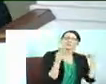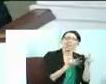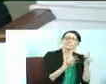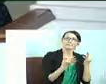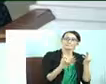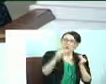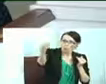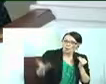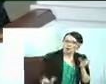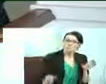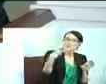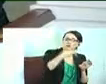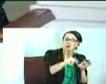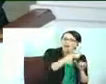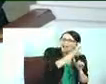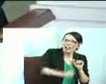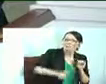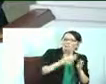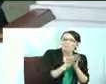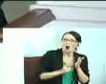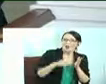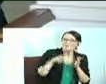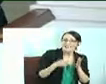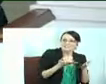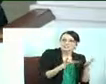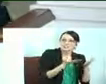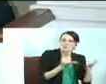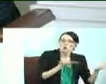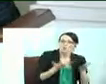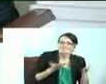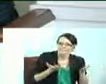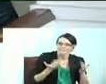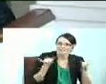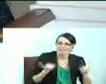in every part of this service.